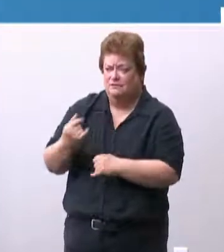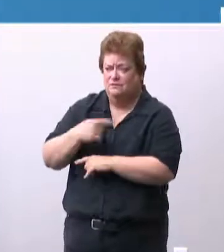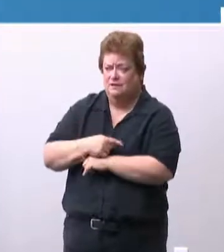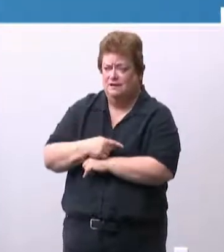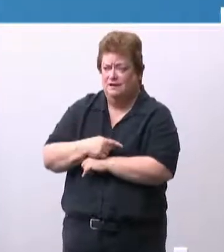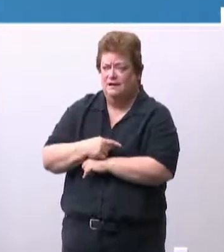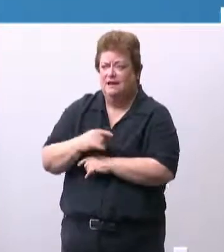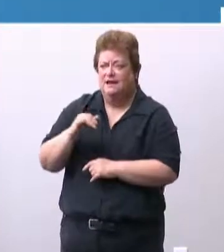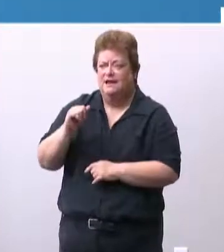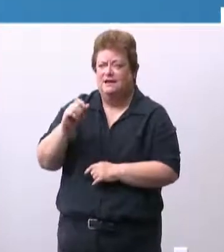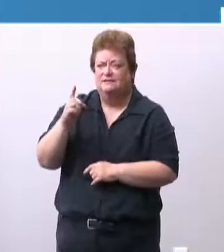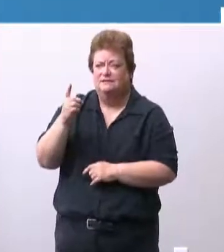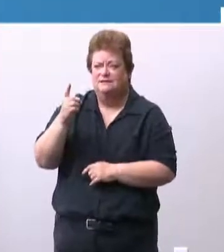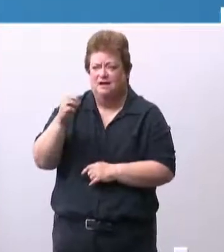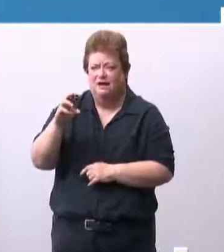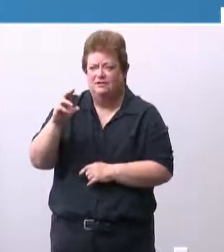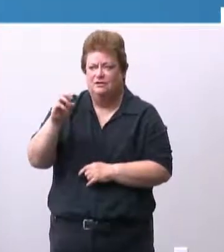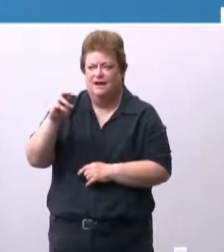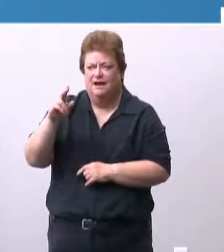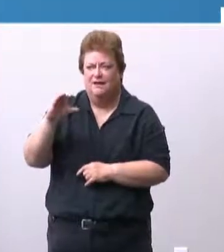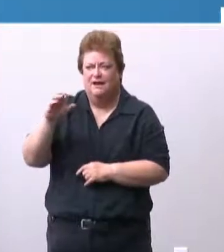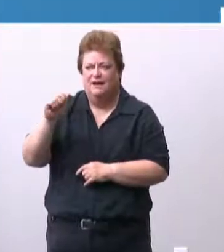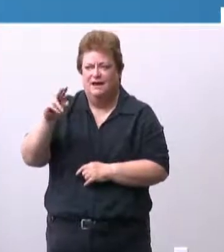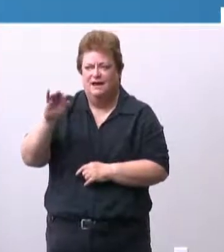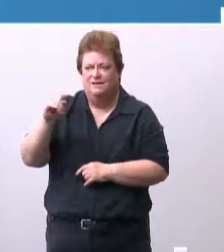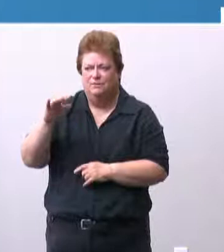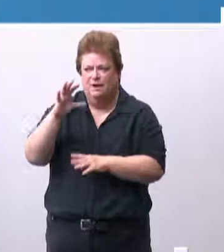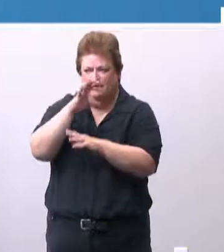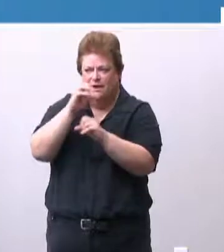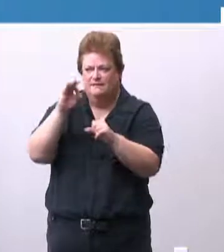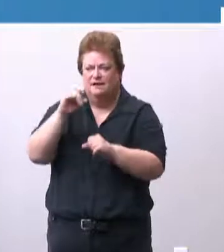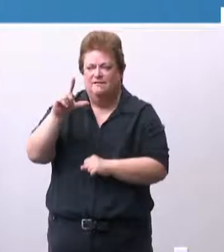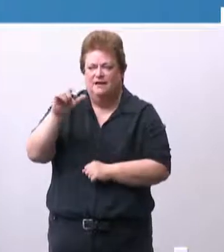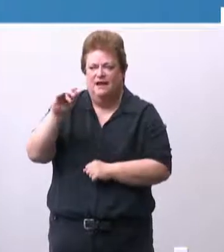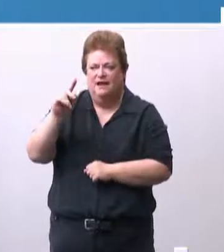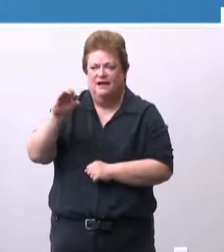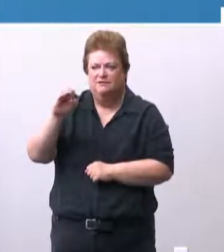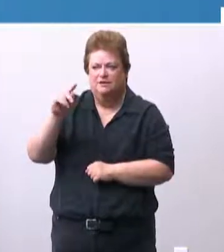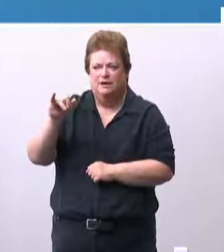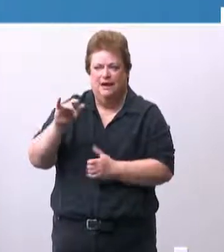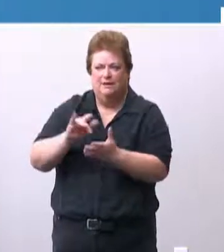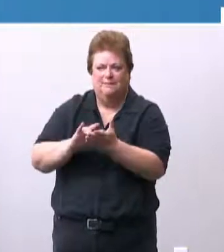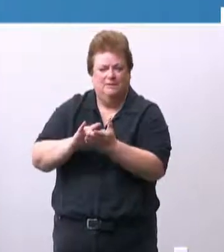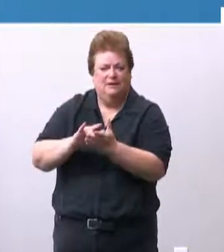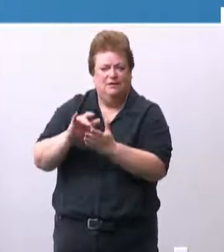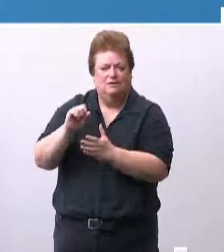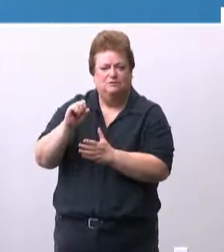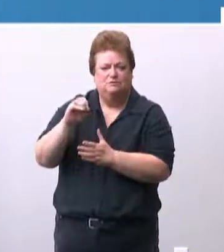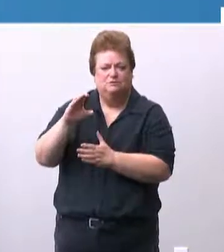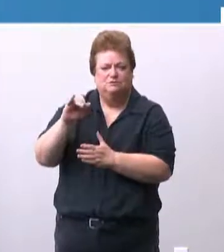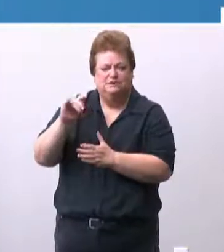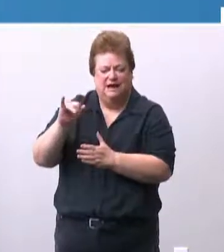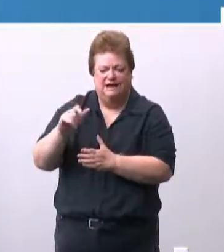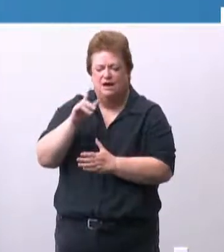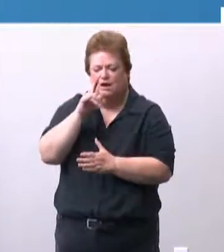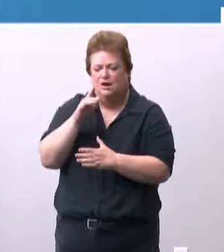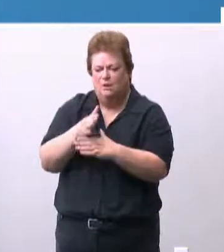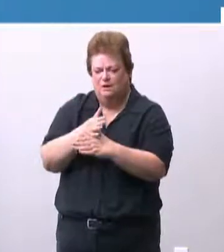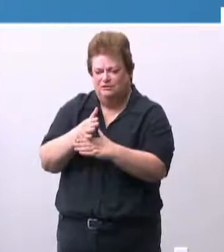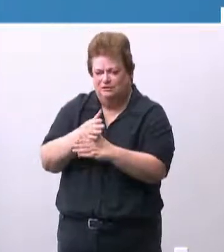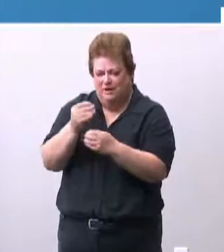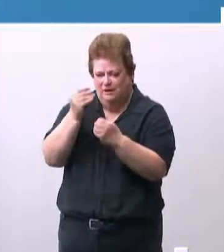Eric Avery, President of Lancaster County Medical Society. He will share some important information from the